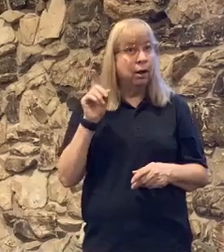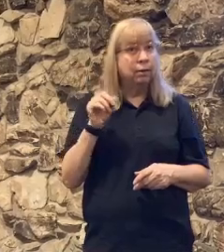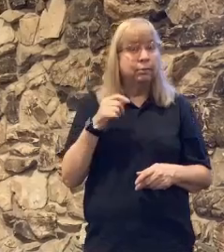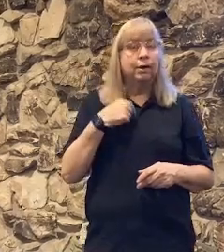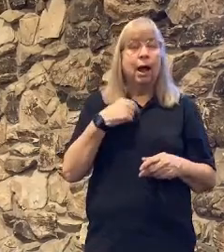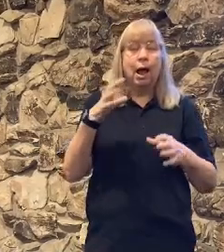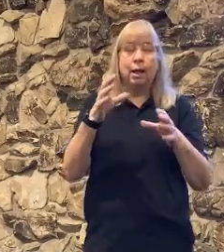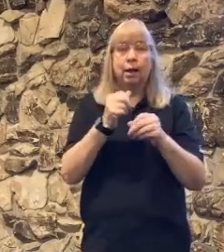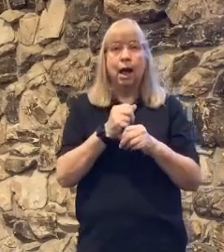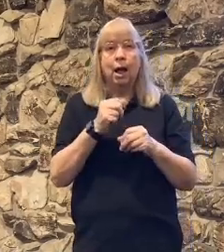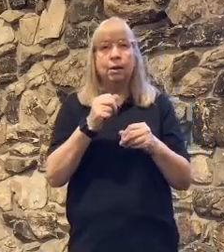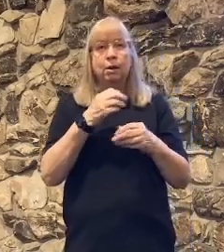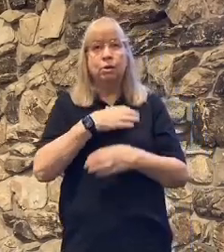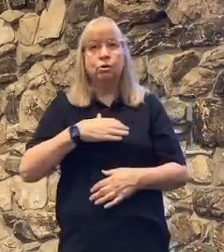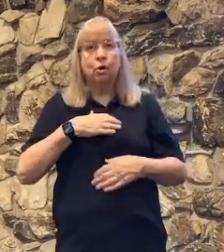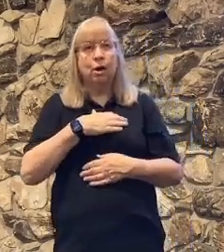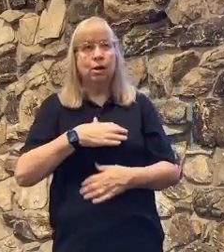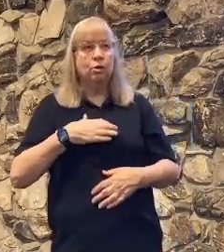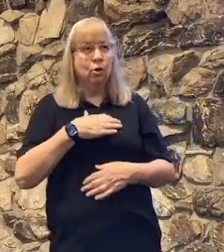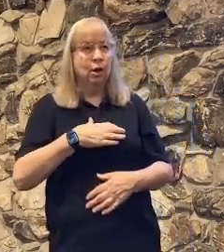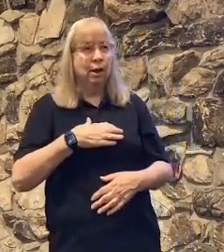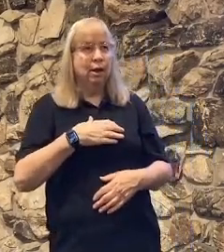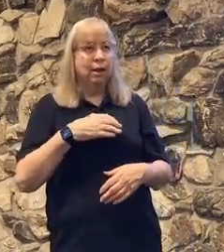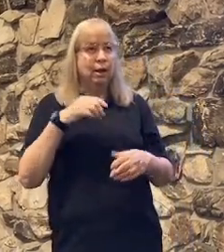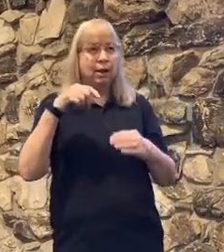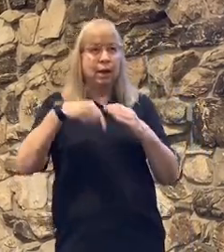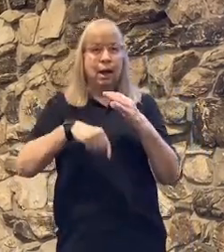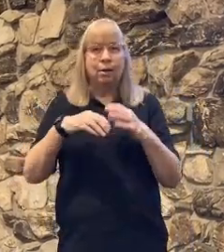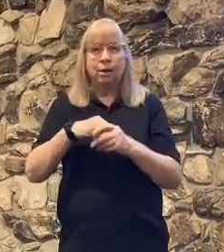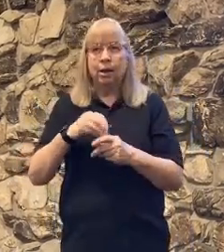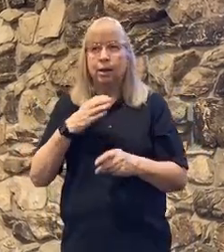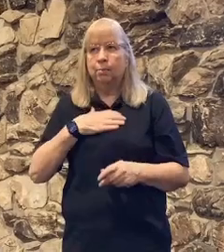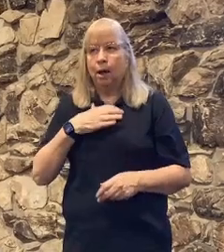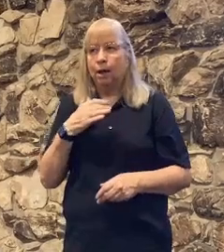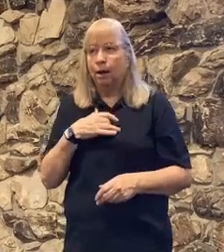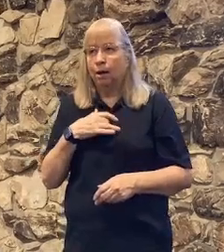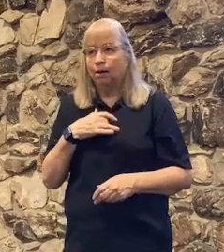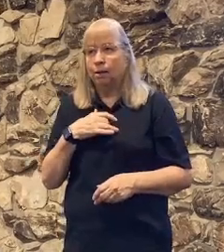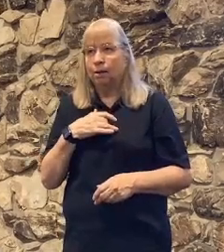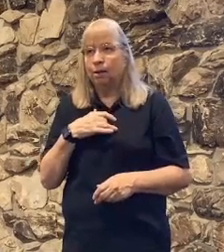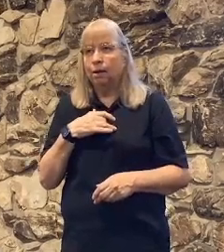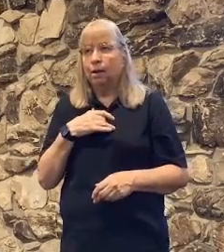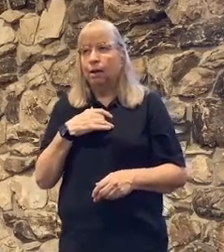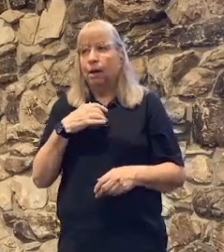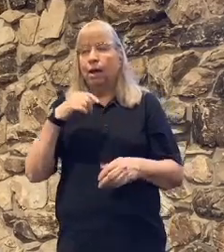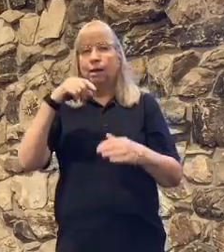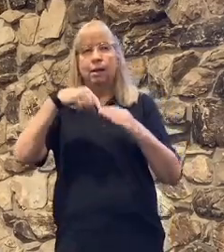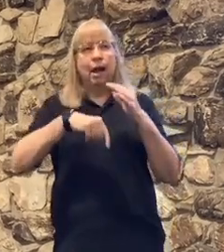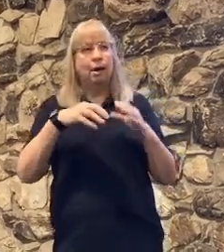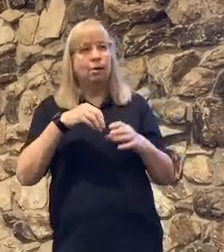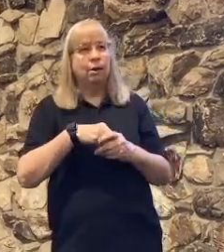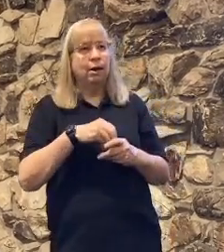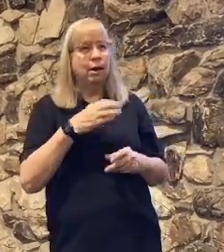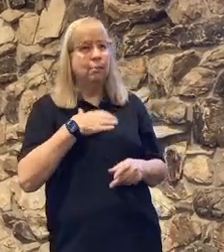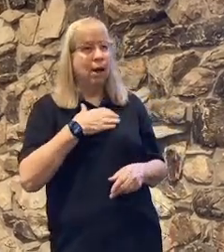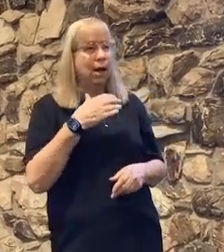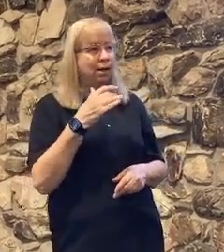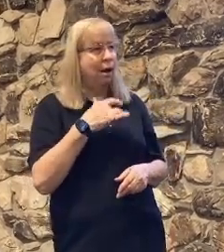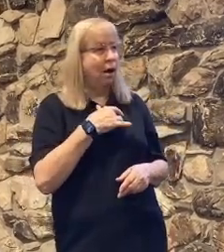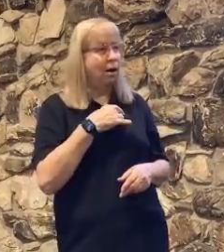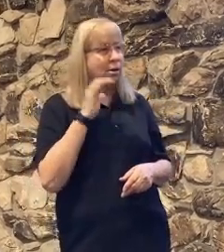Where? I've got the joy, joy, joy, joy down in my heart. Down in my heart